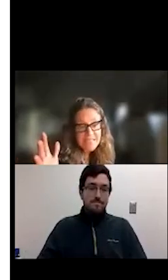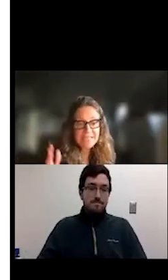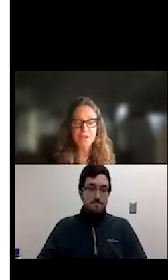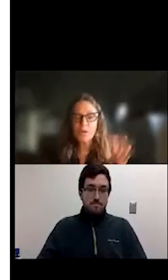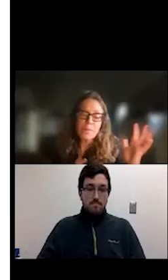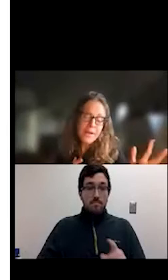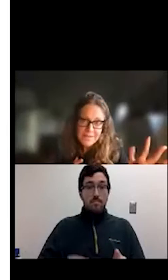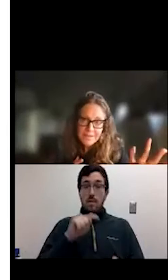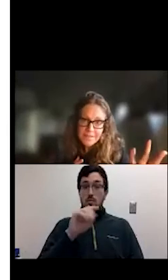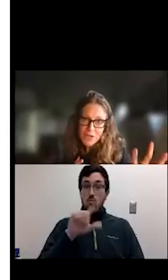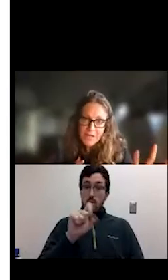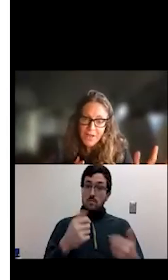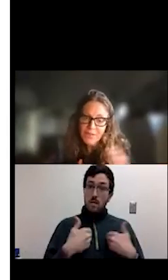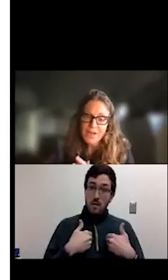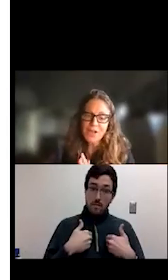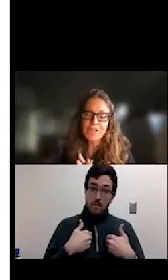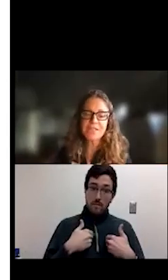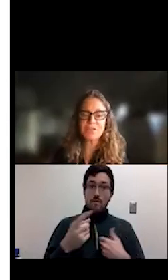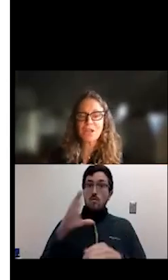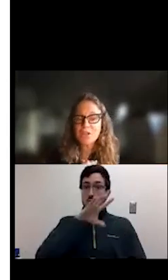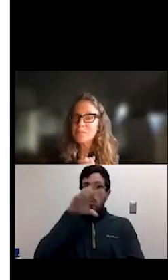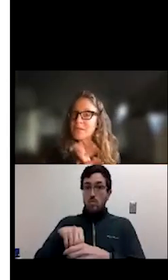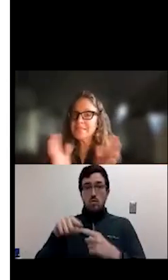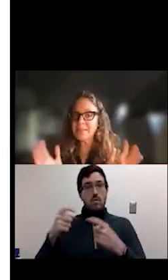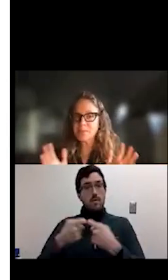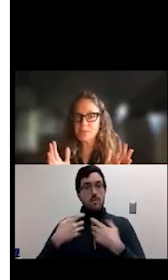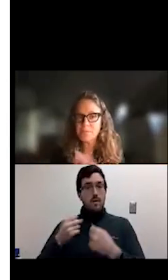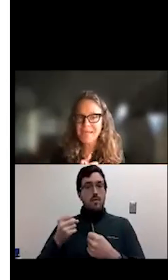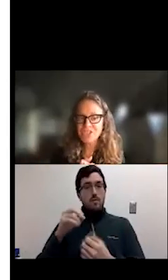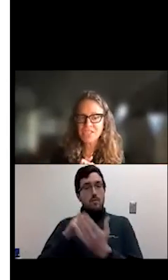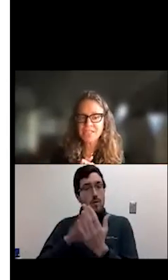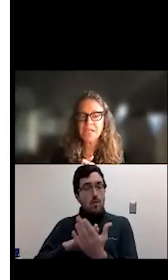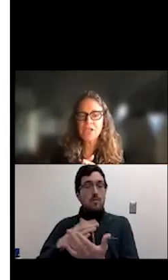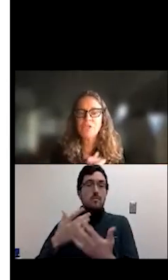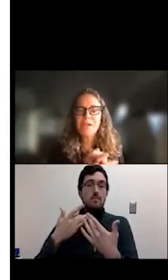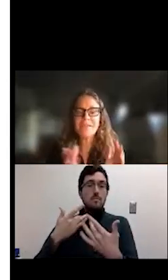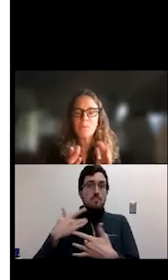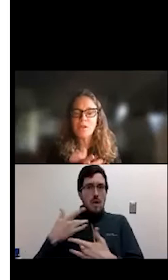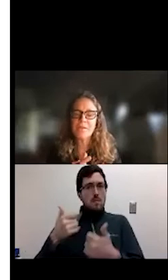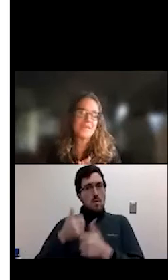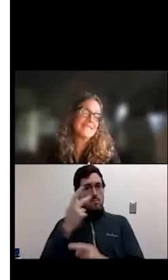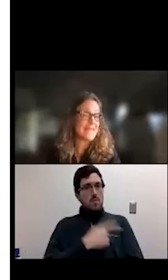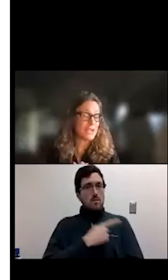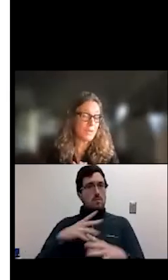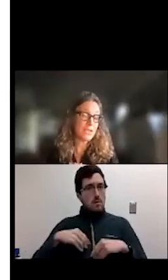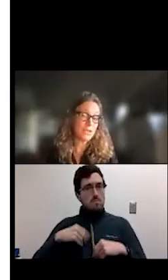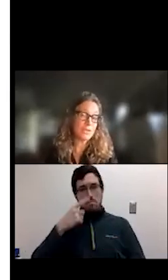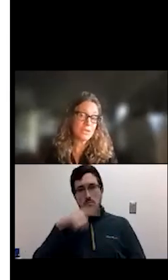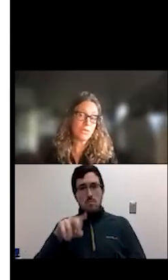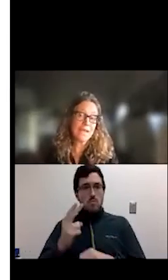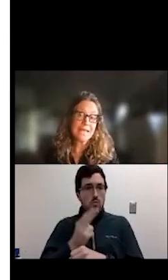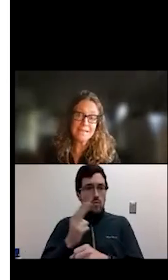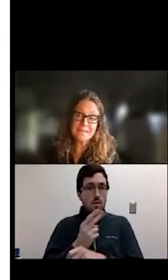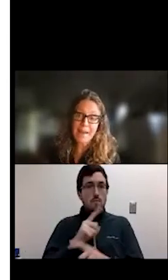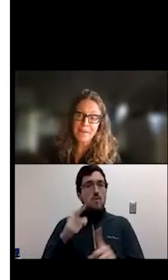tools exist, they're incorporated into electronic health records, they're generally pretty acceptable to patients, you might then wonder about the extent to which